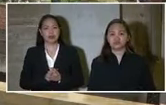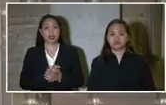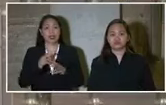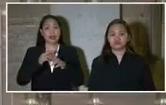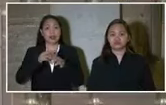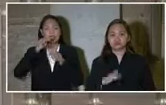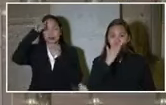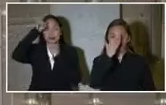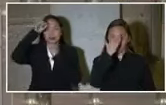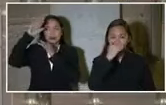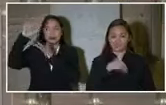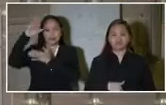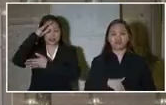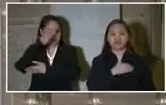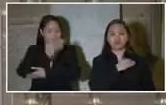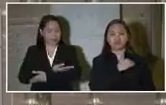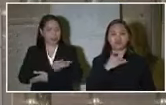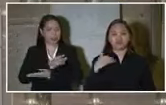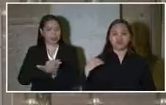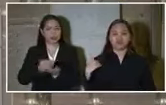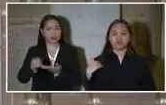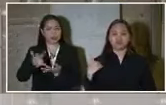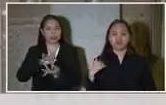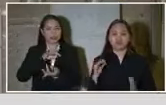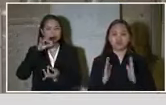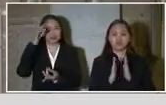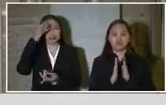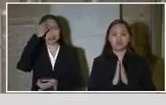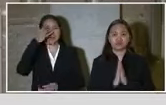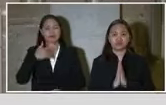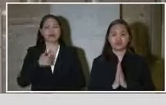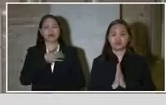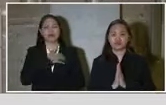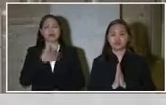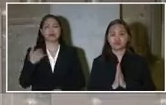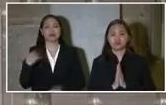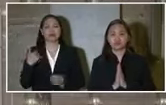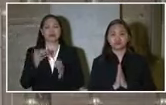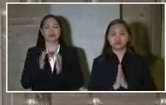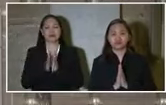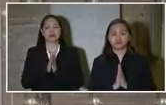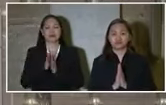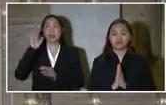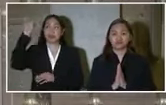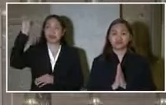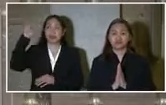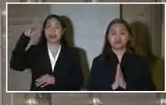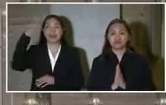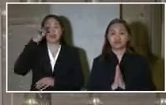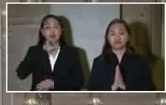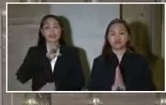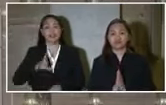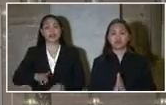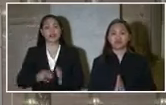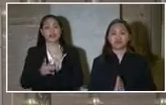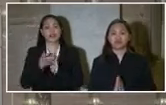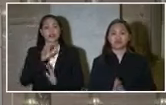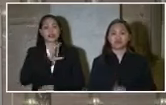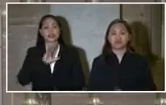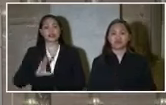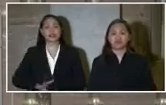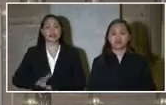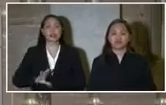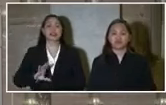In the name of the Father, and of the Son, and of the Holy Spirit. Amen. The grace of our Lord Jesus